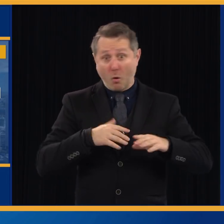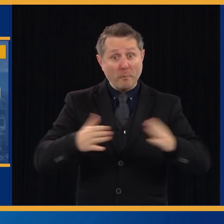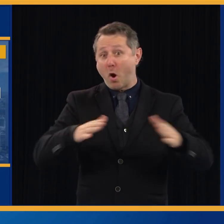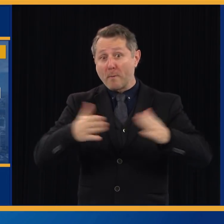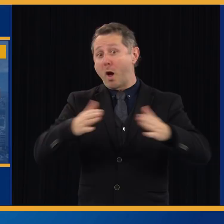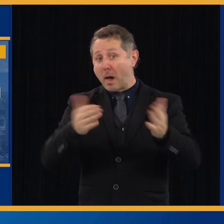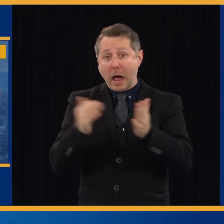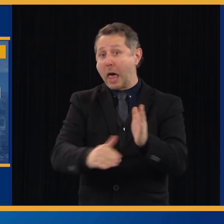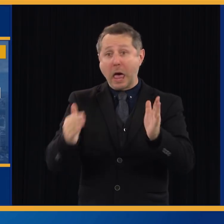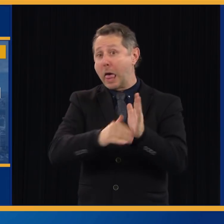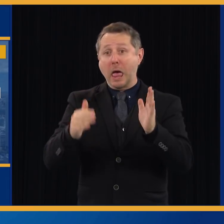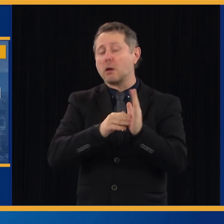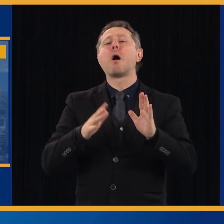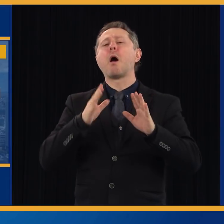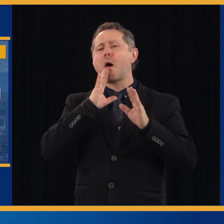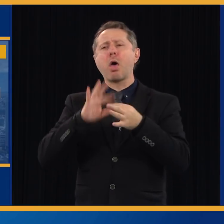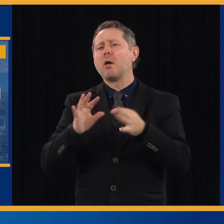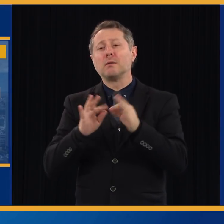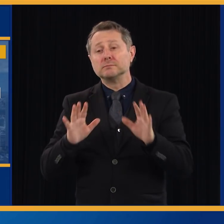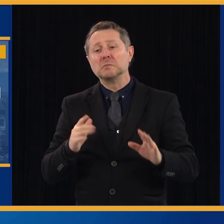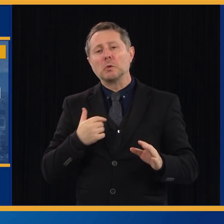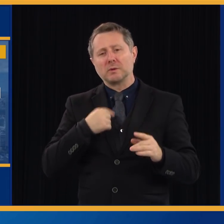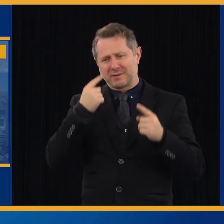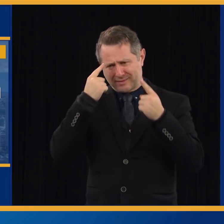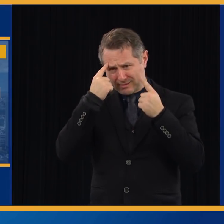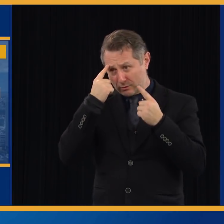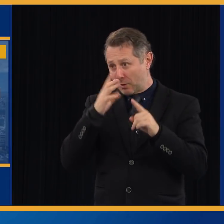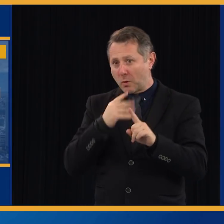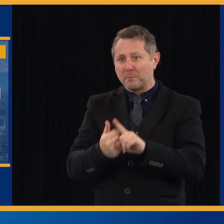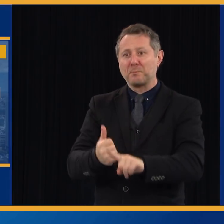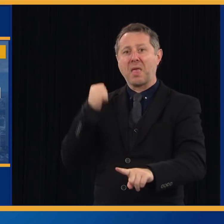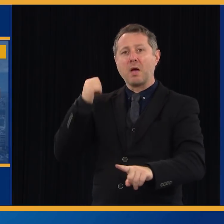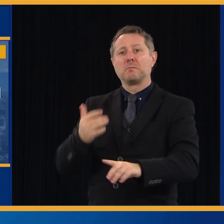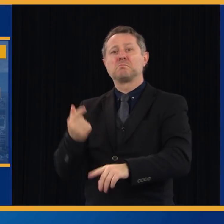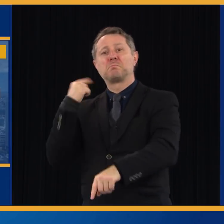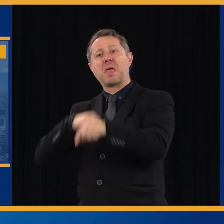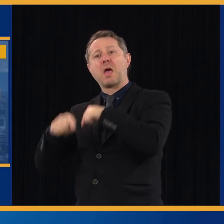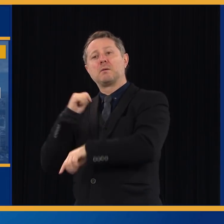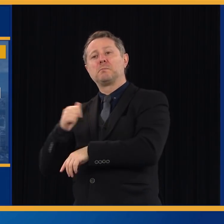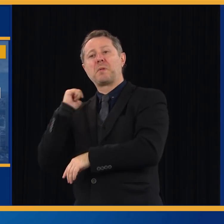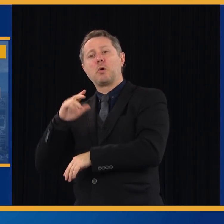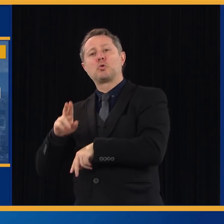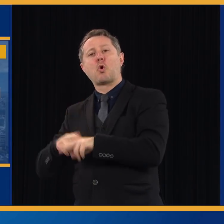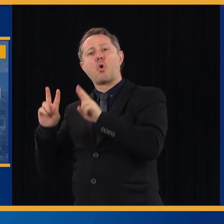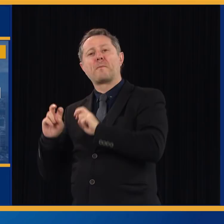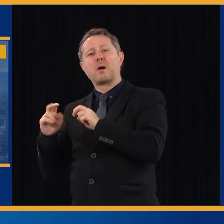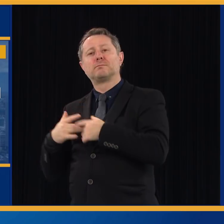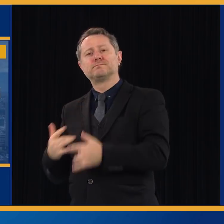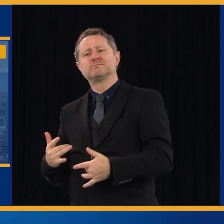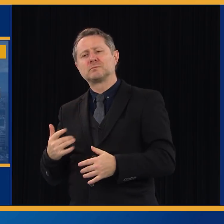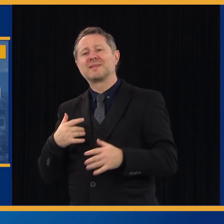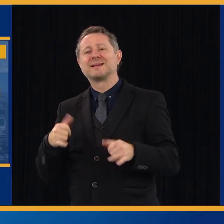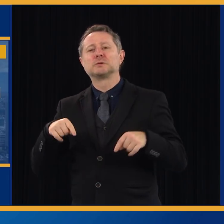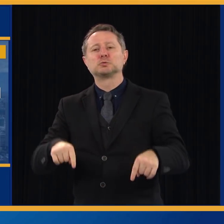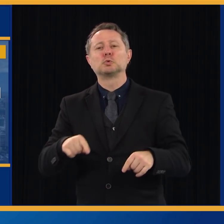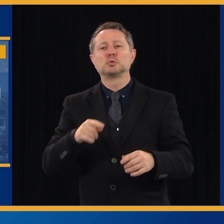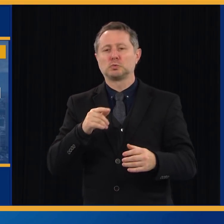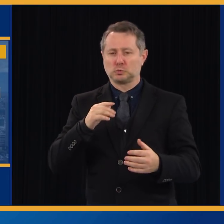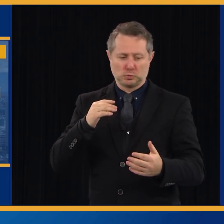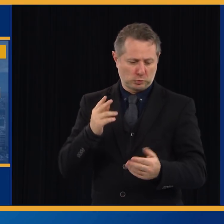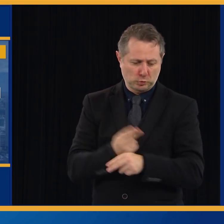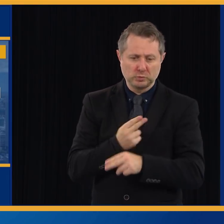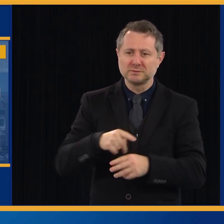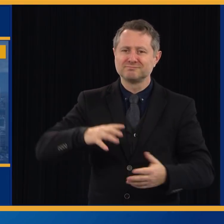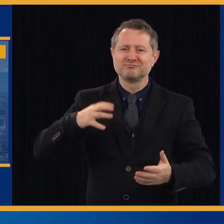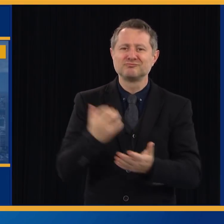gone all through this and all we're going to do is go back to where we were. How do you use this as an opportunity to learn the lessons